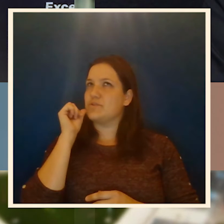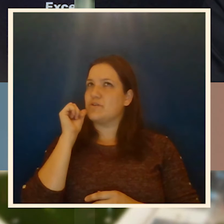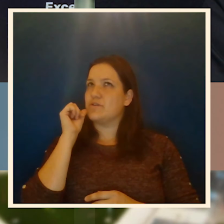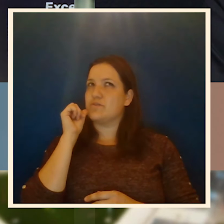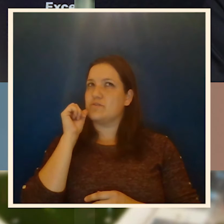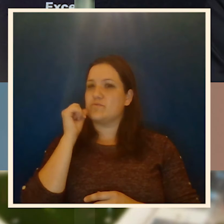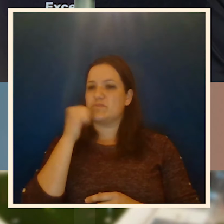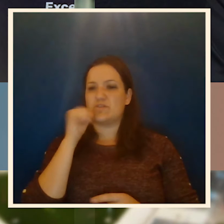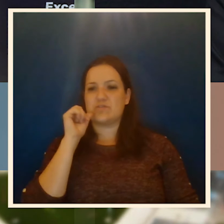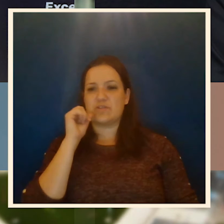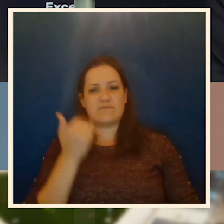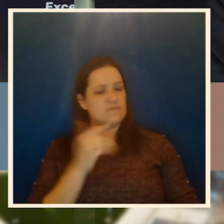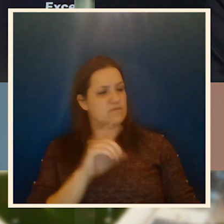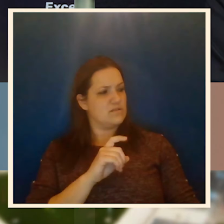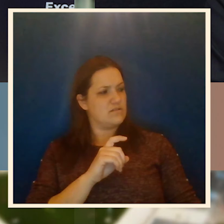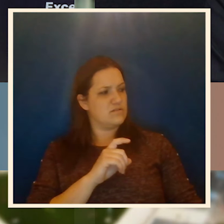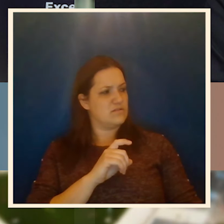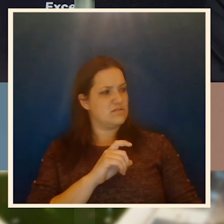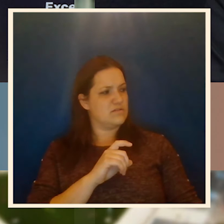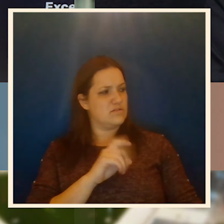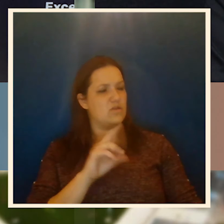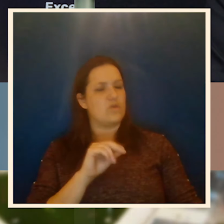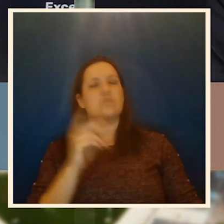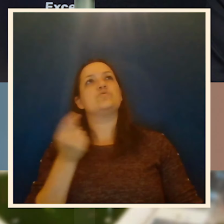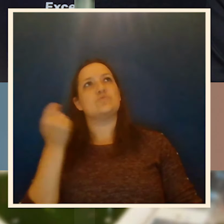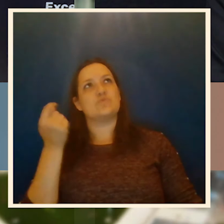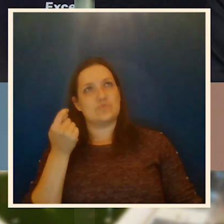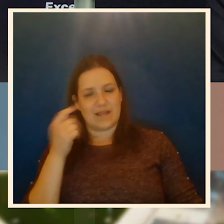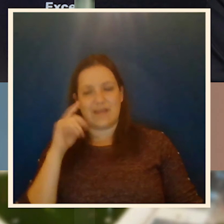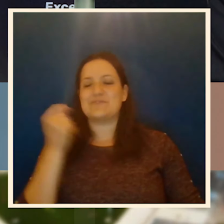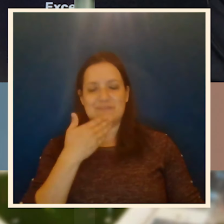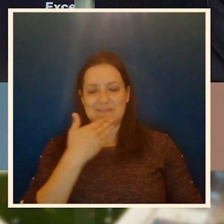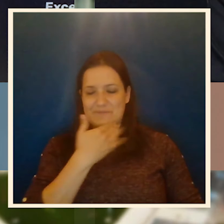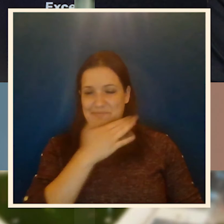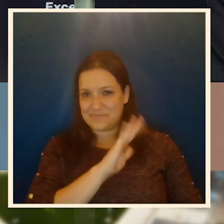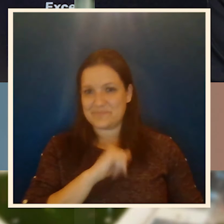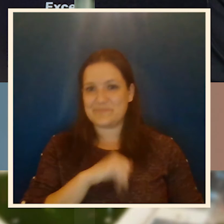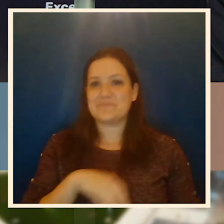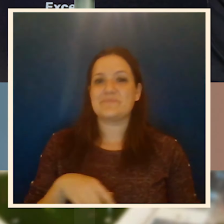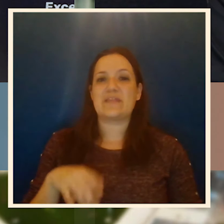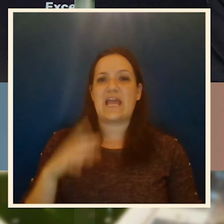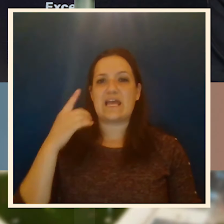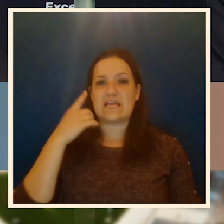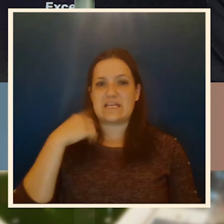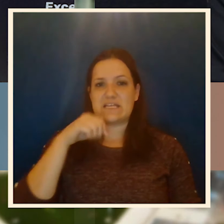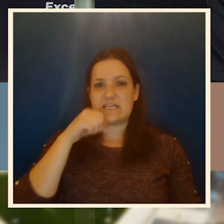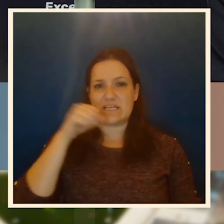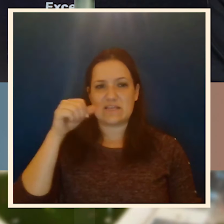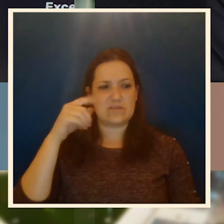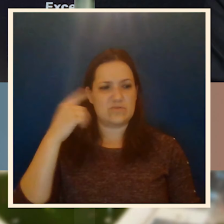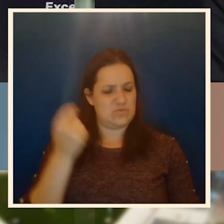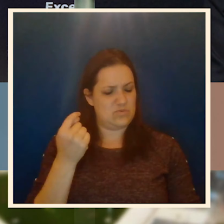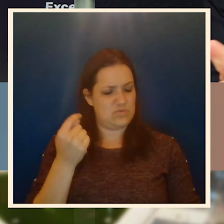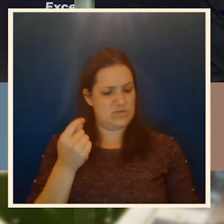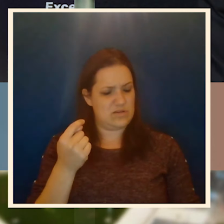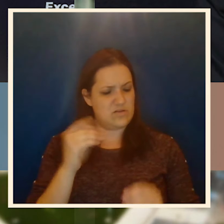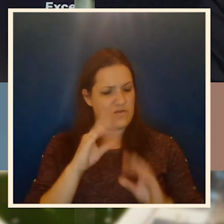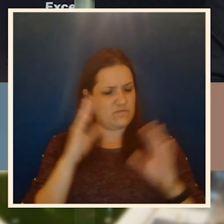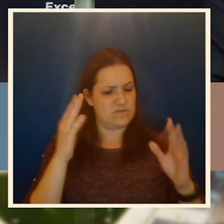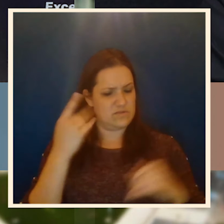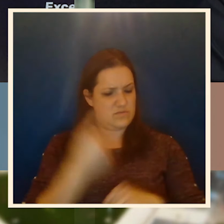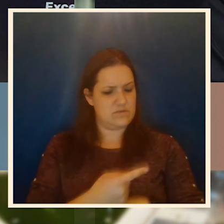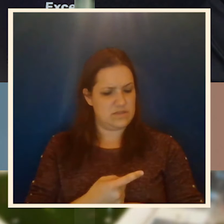Interesting, you know, the governor, I think it was yesterday, it was either yesterday or was yesterday the 15th? I think it was. Tuesday was the